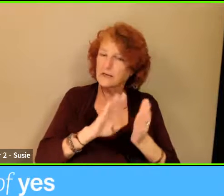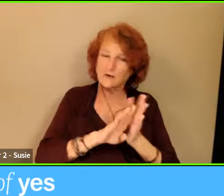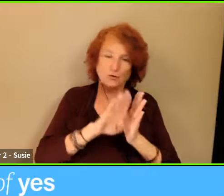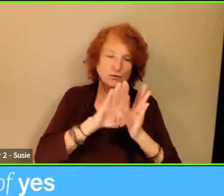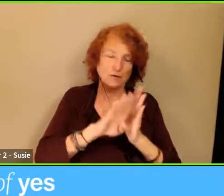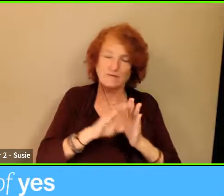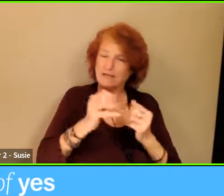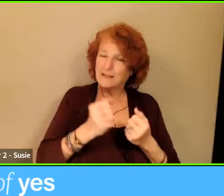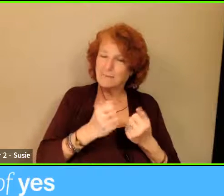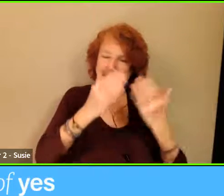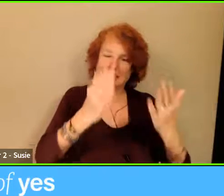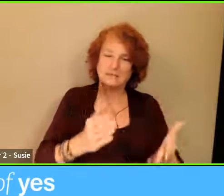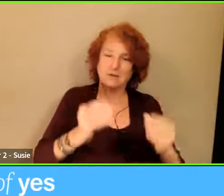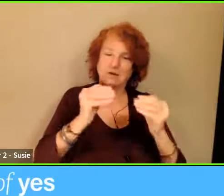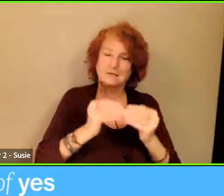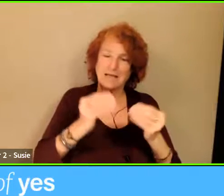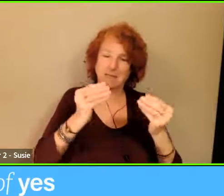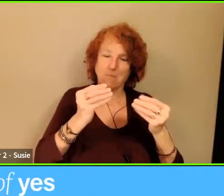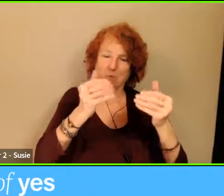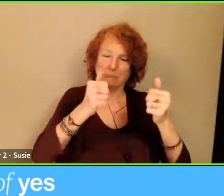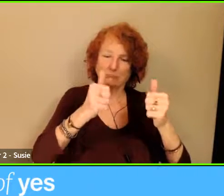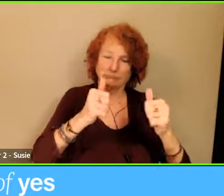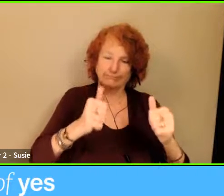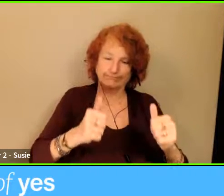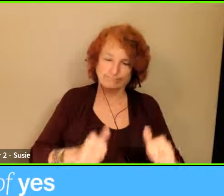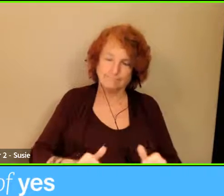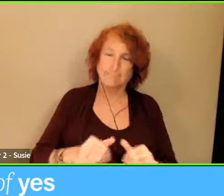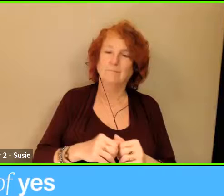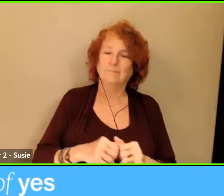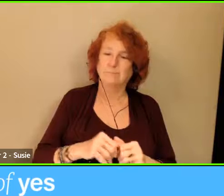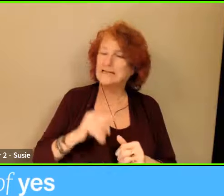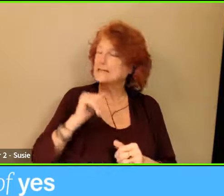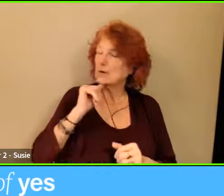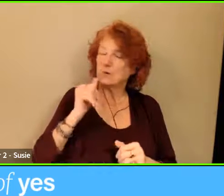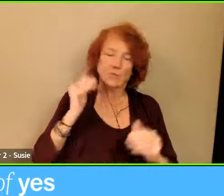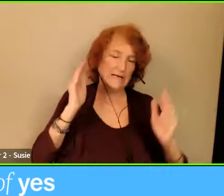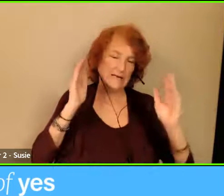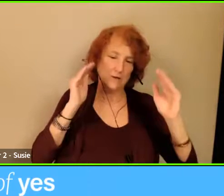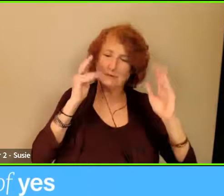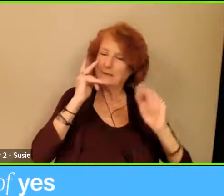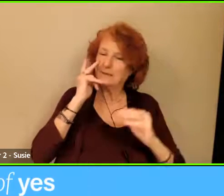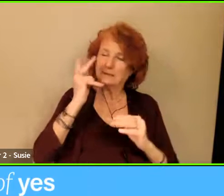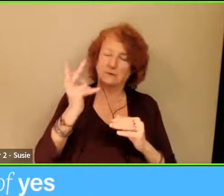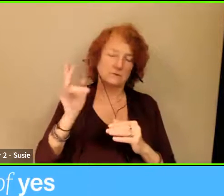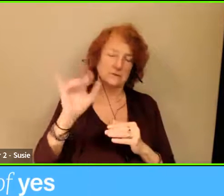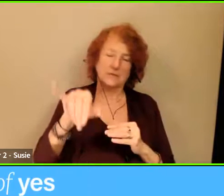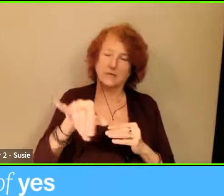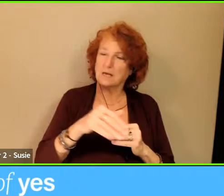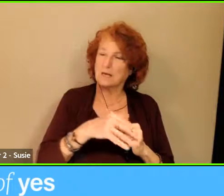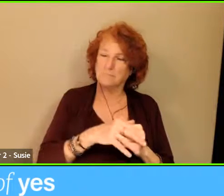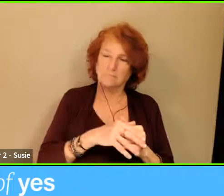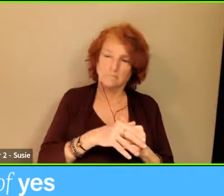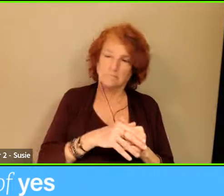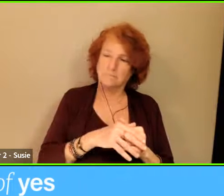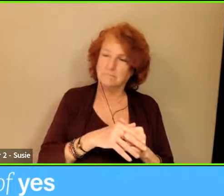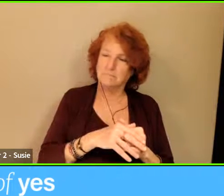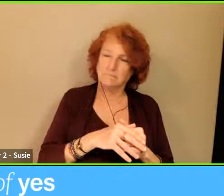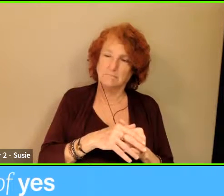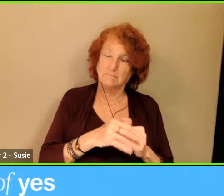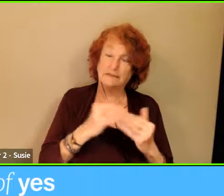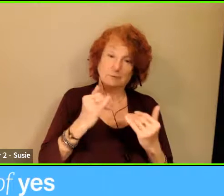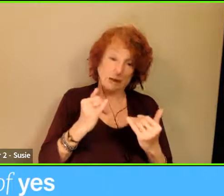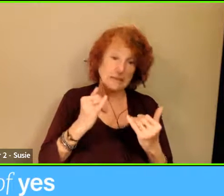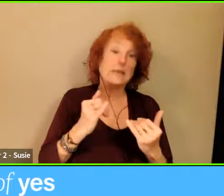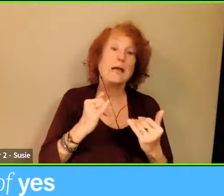subsidence issues or anything like that. And so we don't expect to see any consequences for that. As I said, we're in the midst of